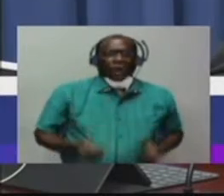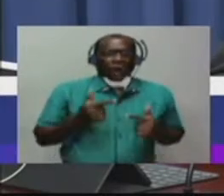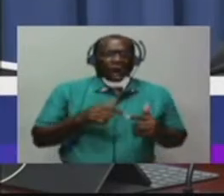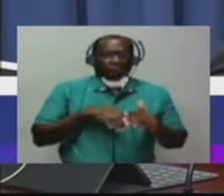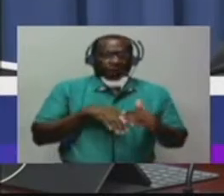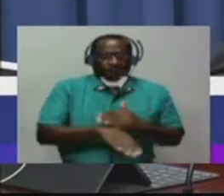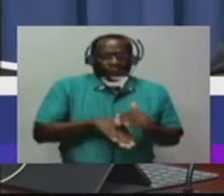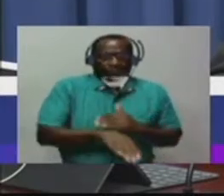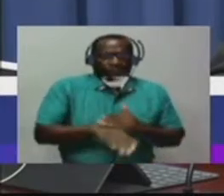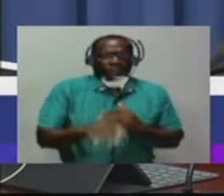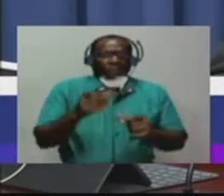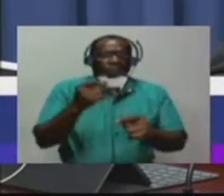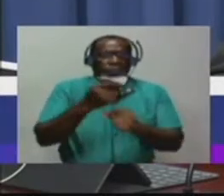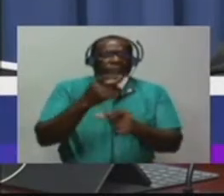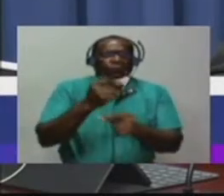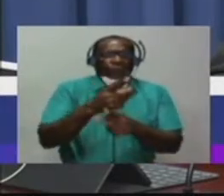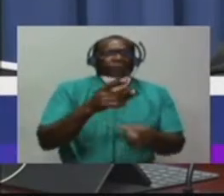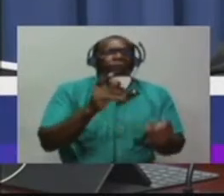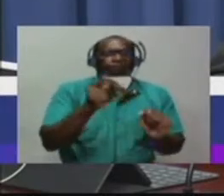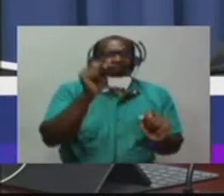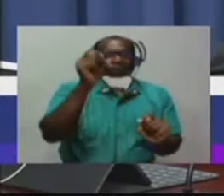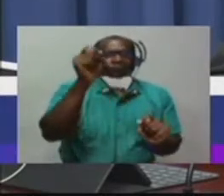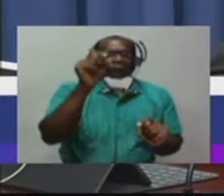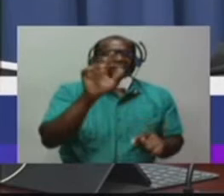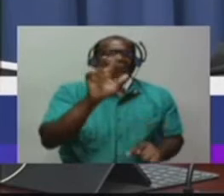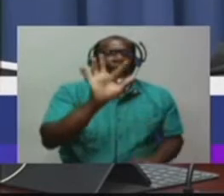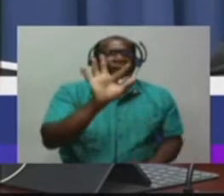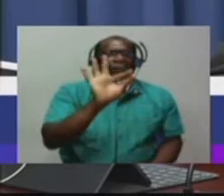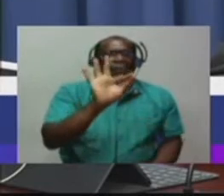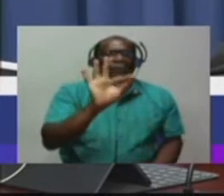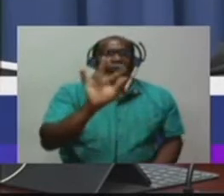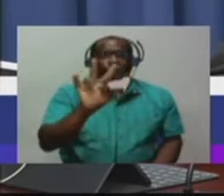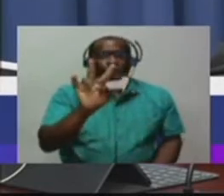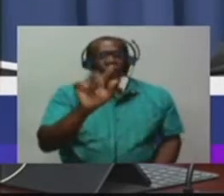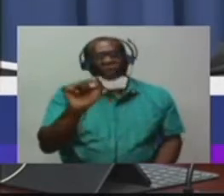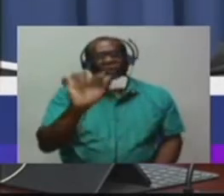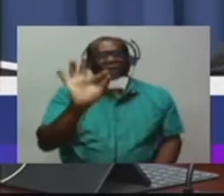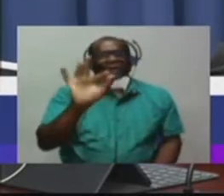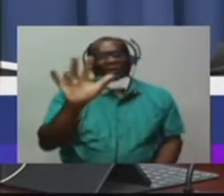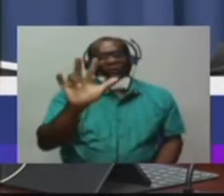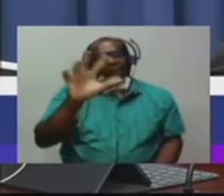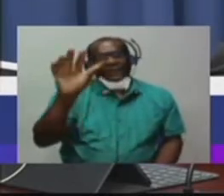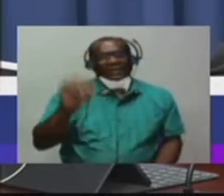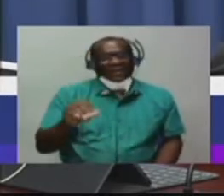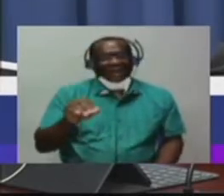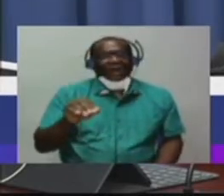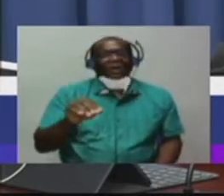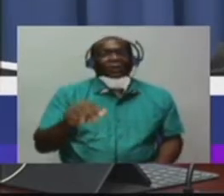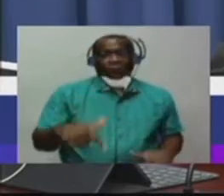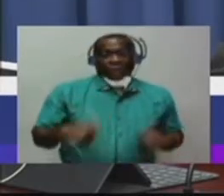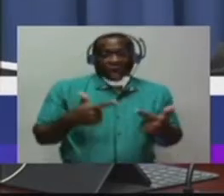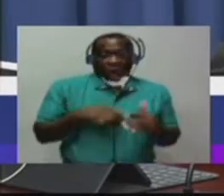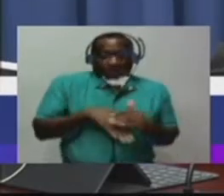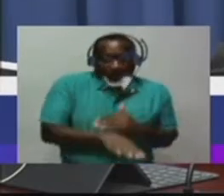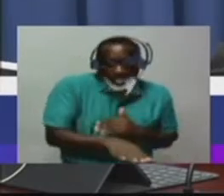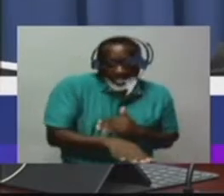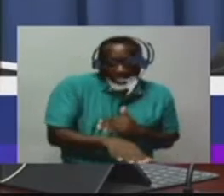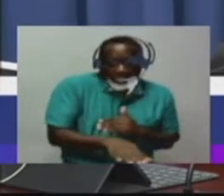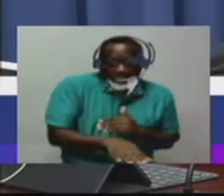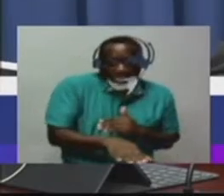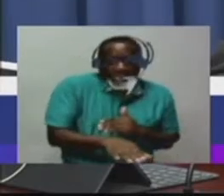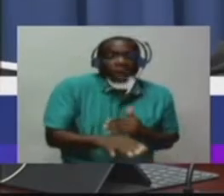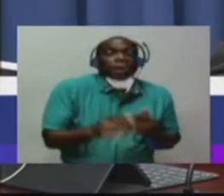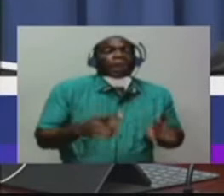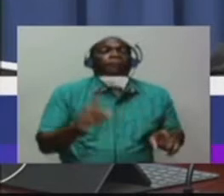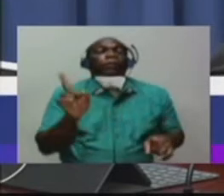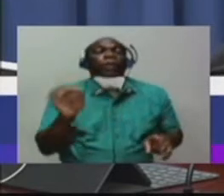Tobago. 92 to 93% of live births take place in the public sector. So you could